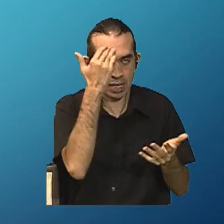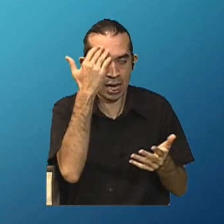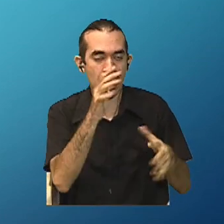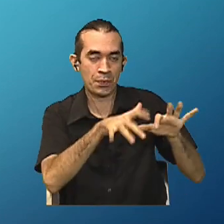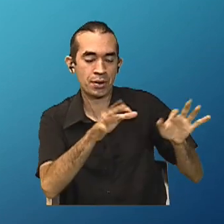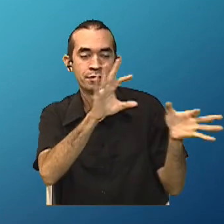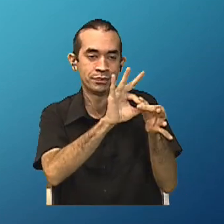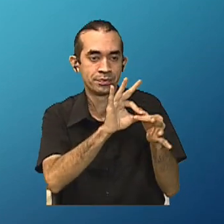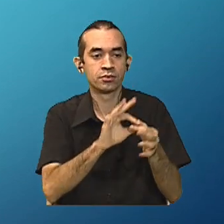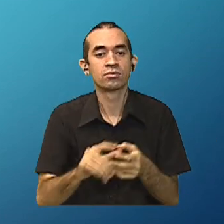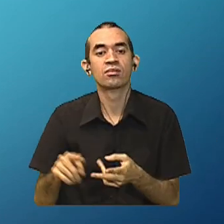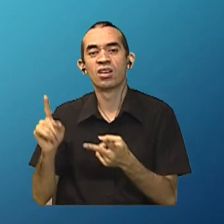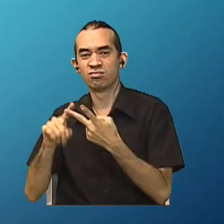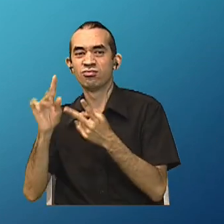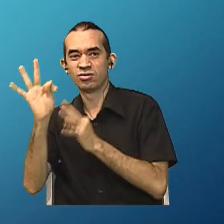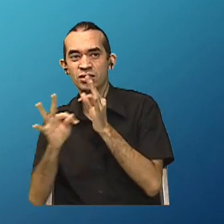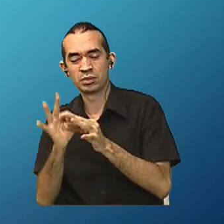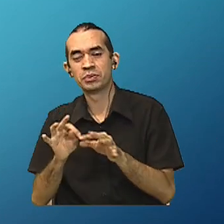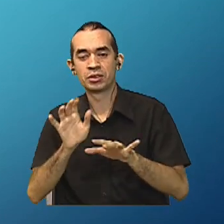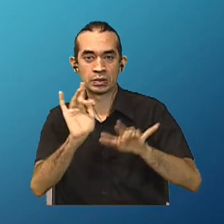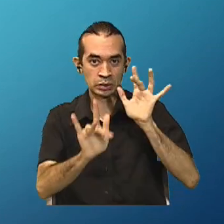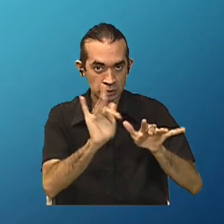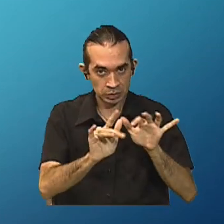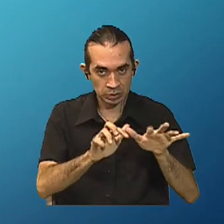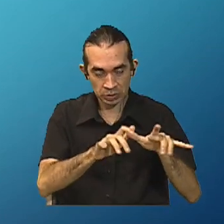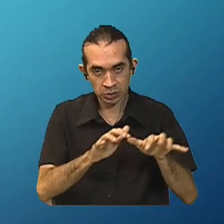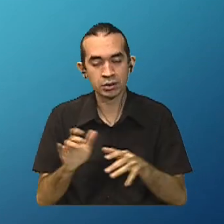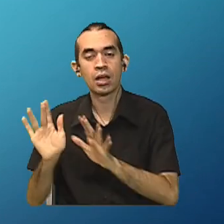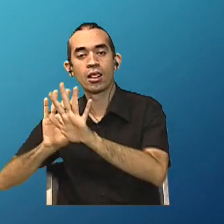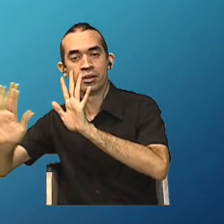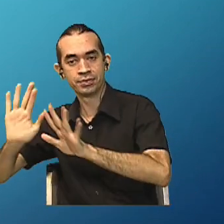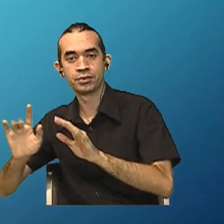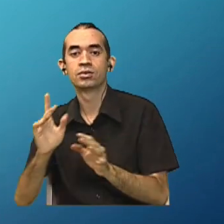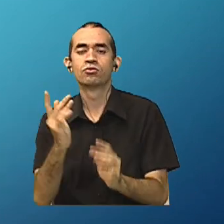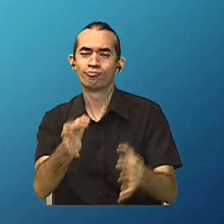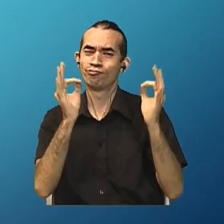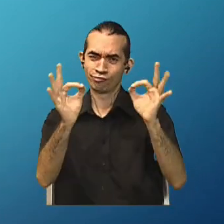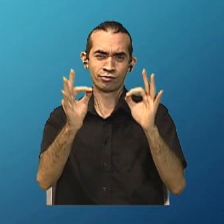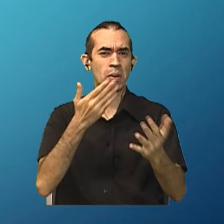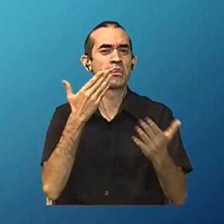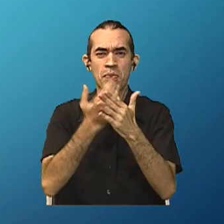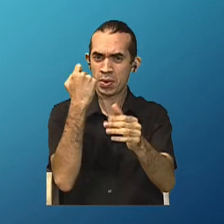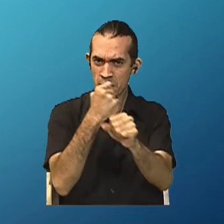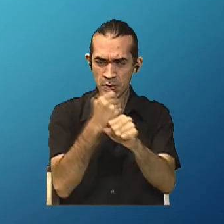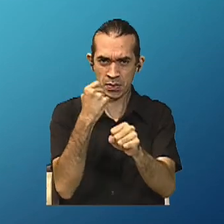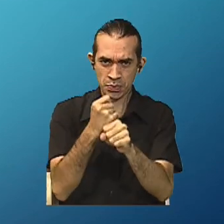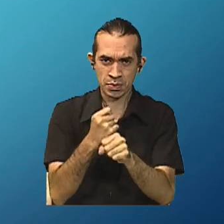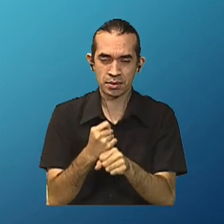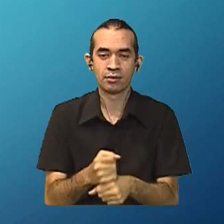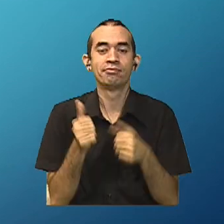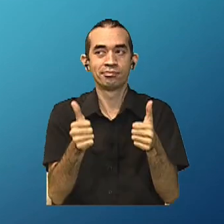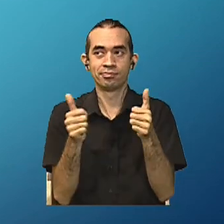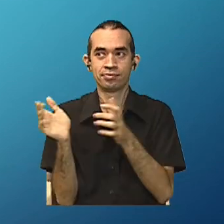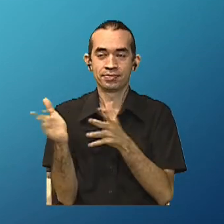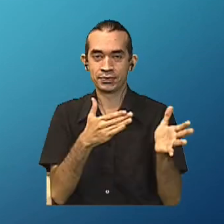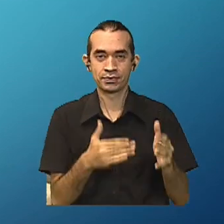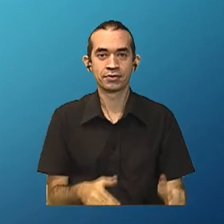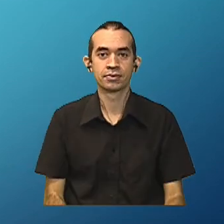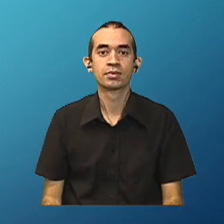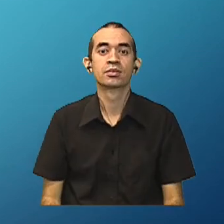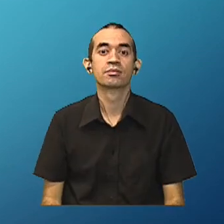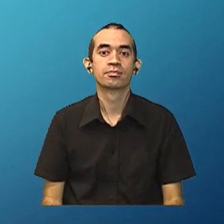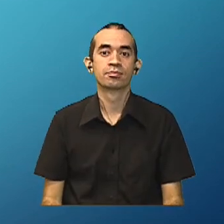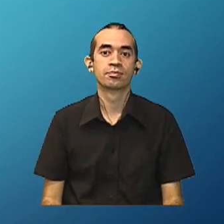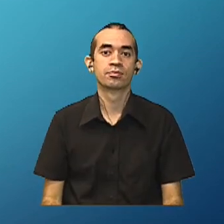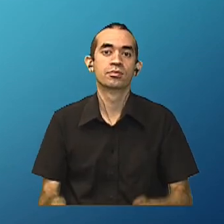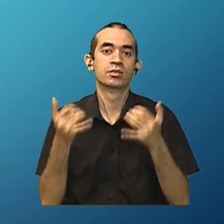2, analog and digital. Very good, you are doing a great job. Okay, now